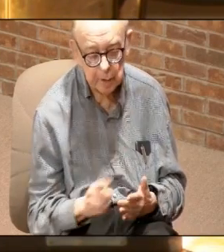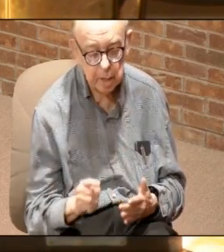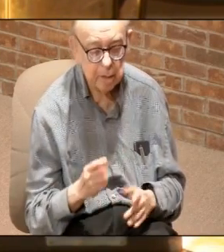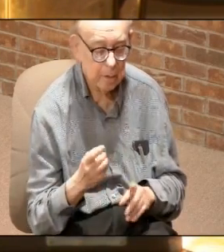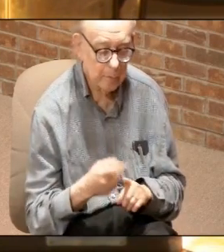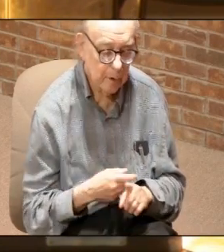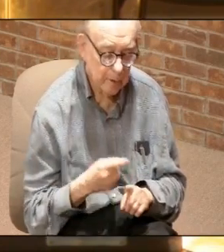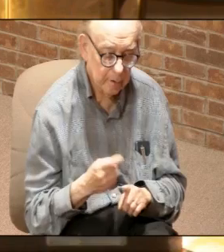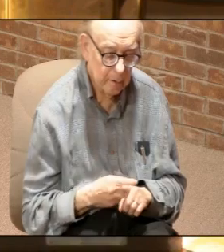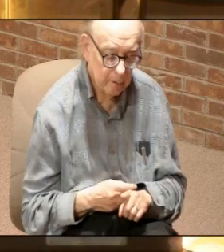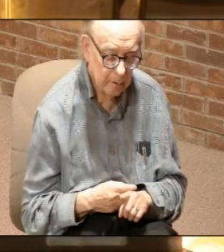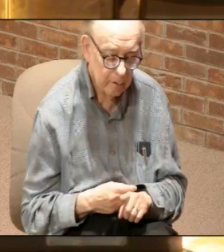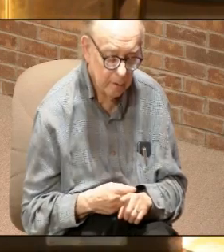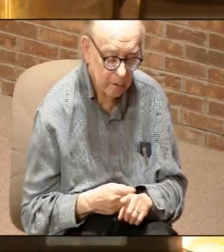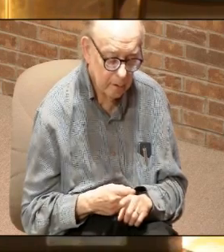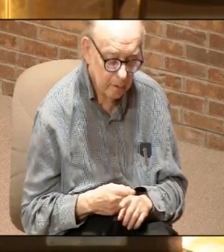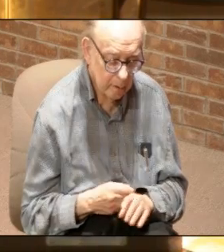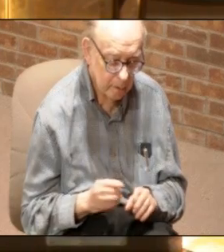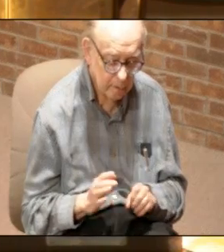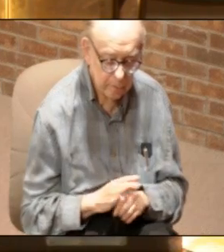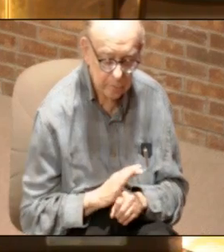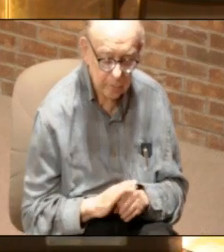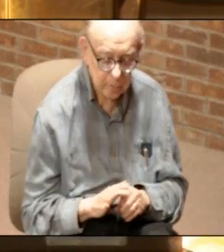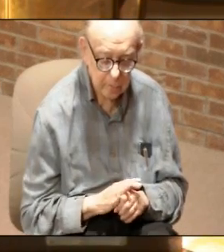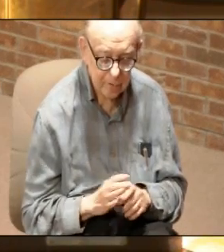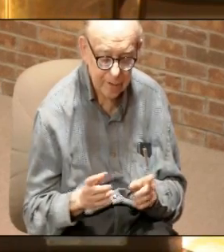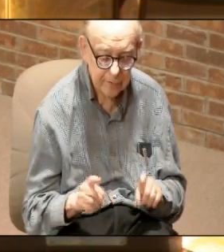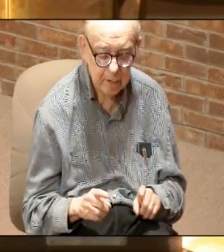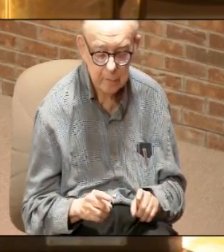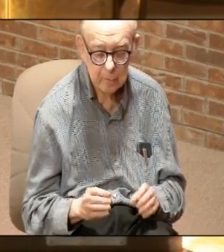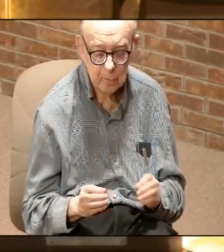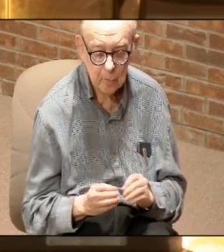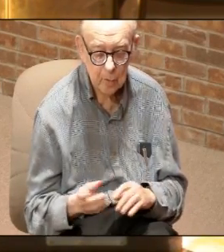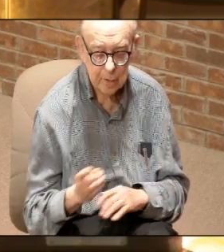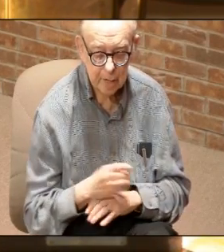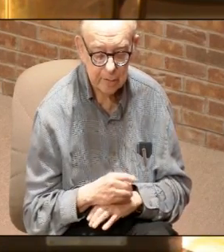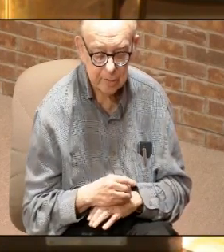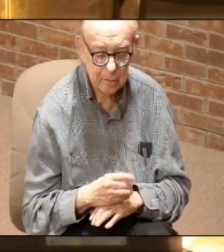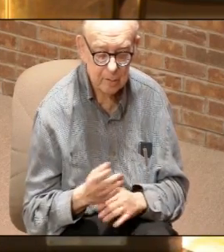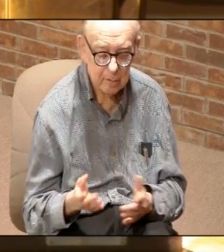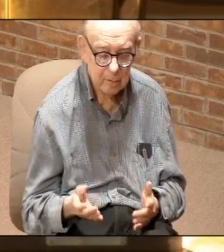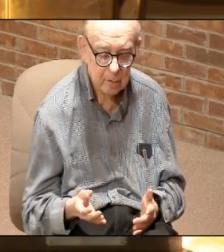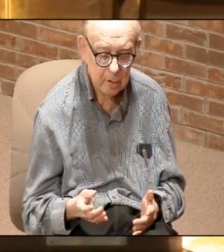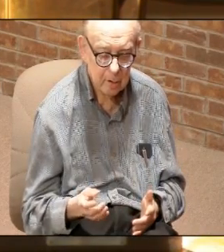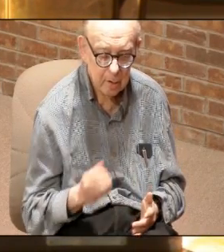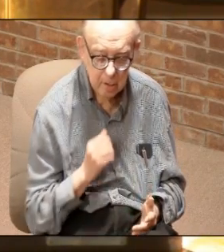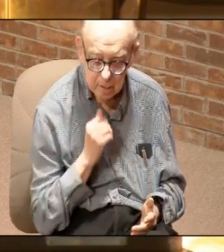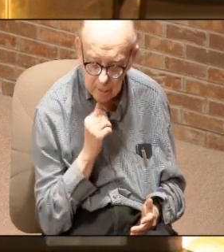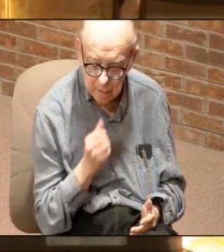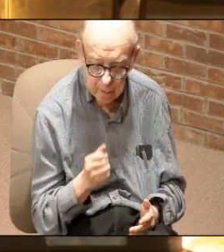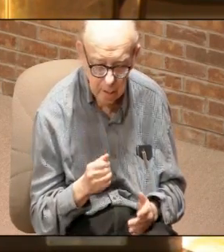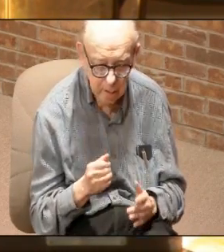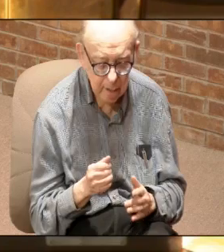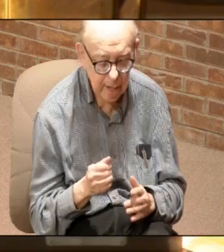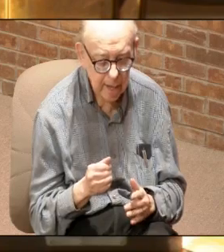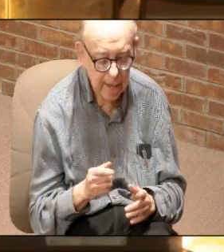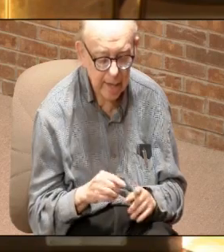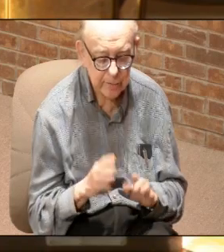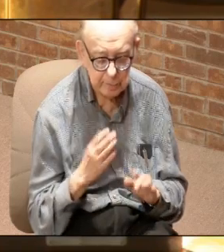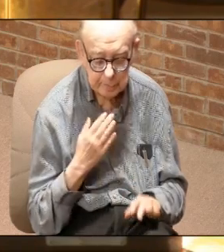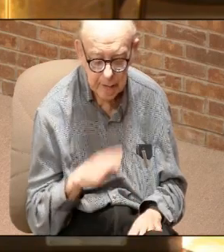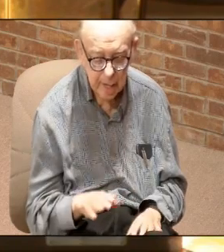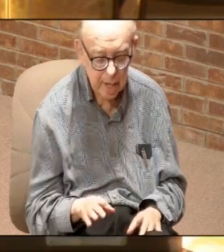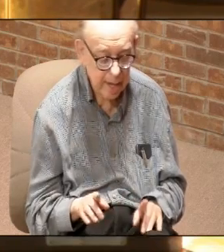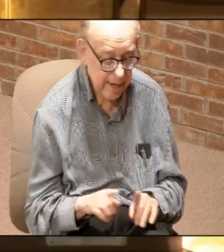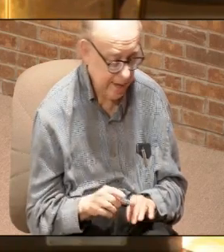a one-day event. It's like a total event that you can go to. And so it's not as chaotic